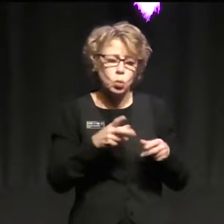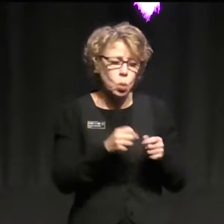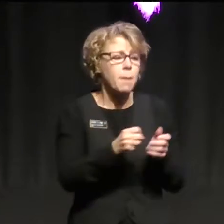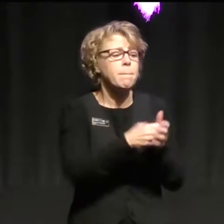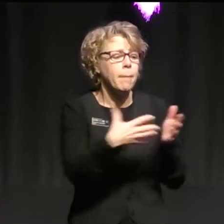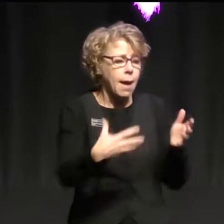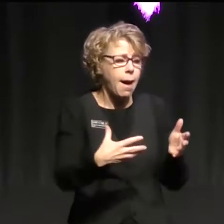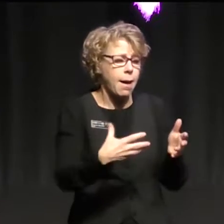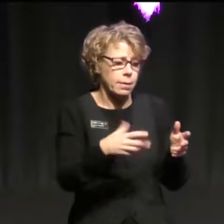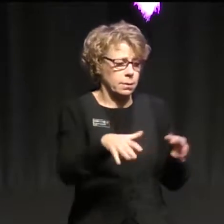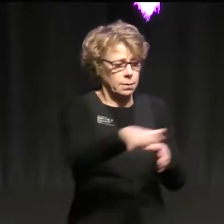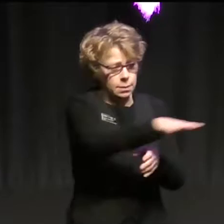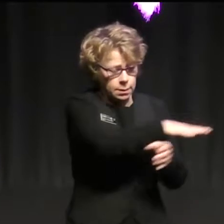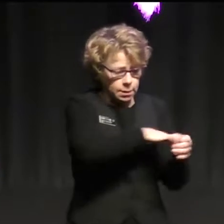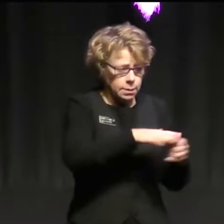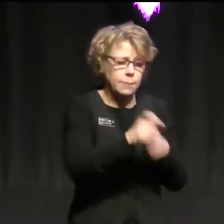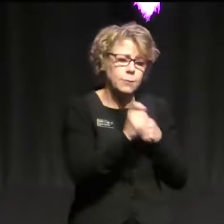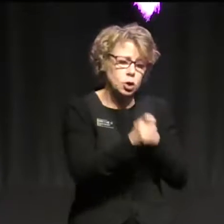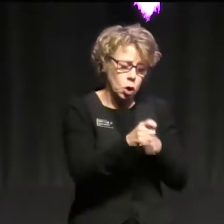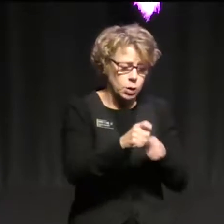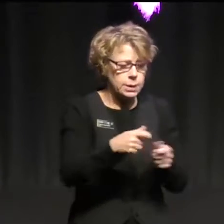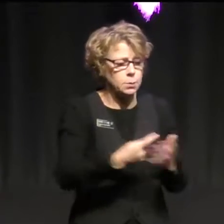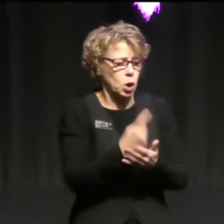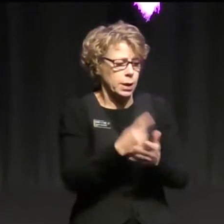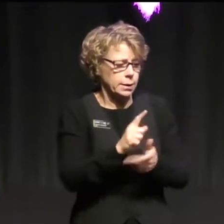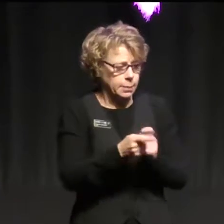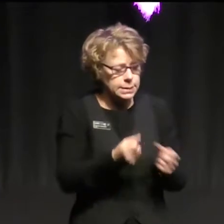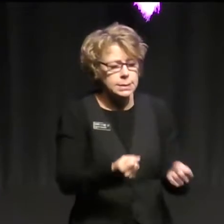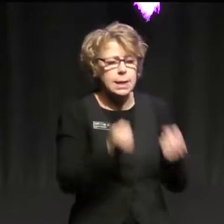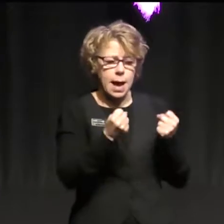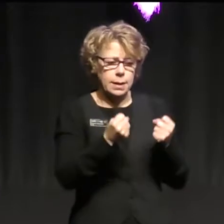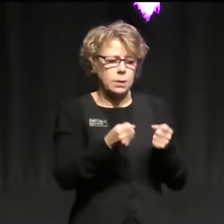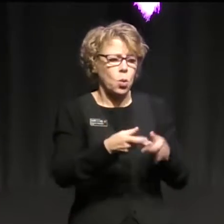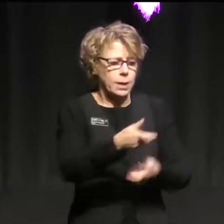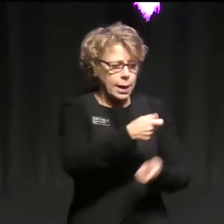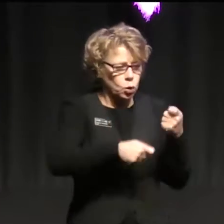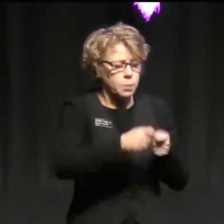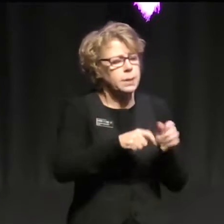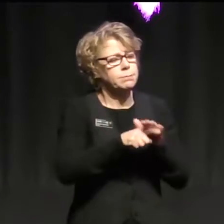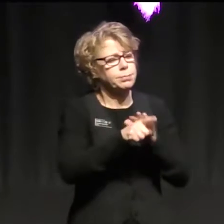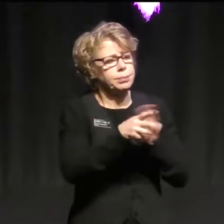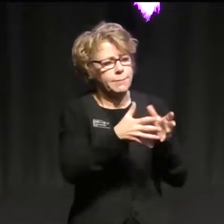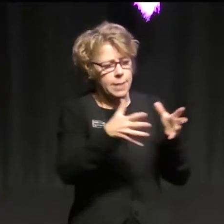the livelihoods and the rural economy. So today we have around